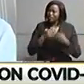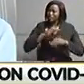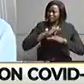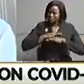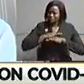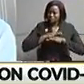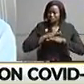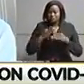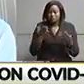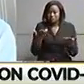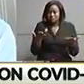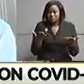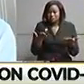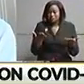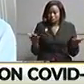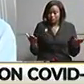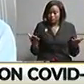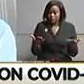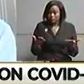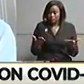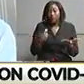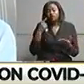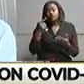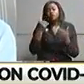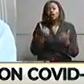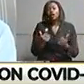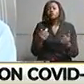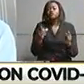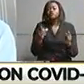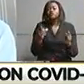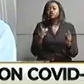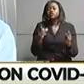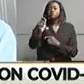bicycles, by now I would have suspended